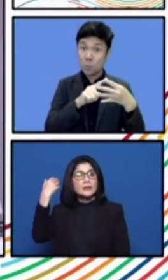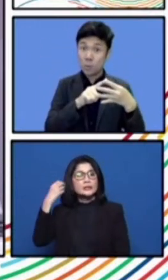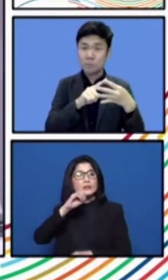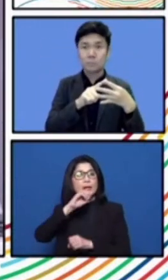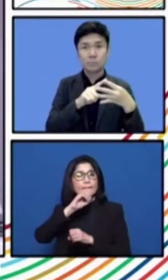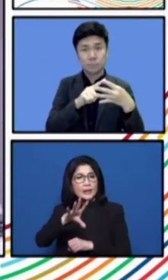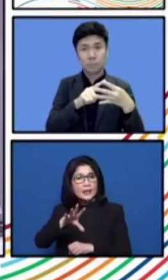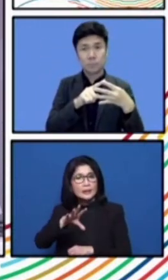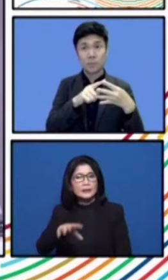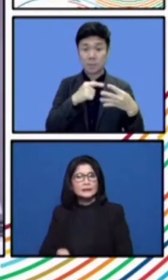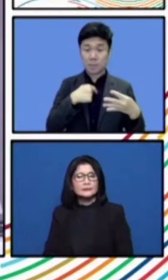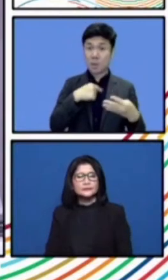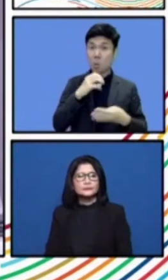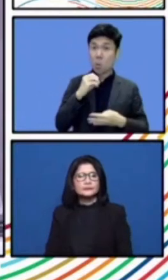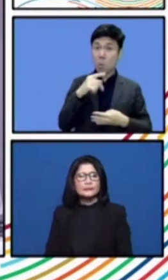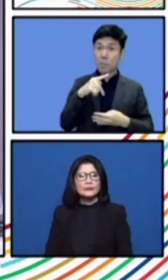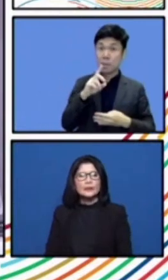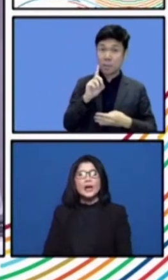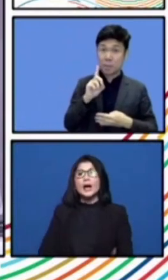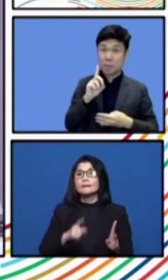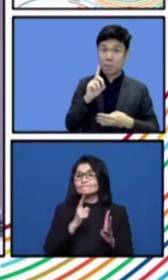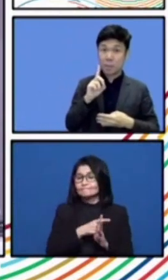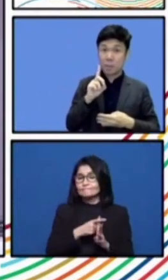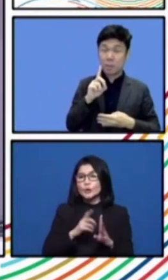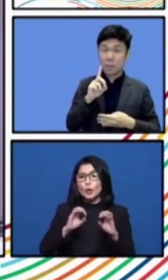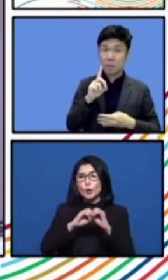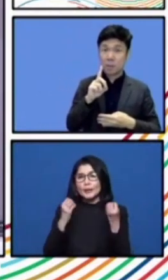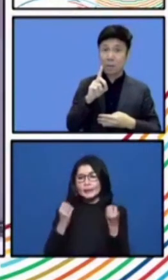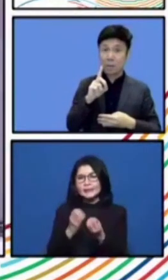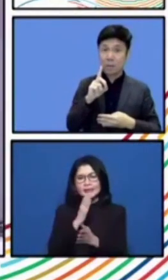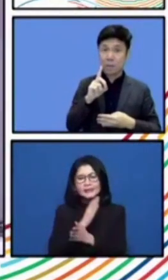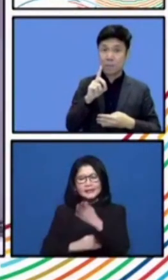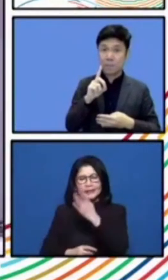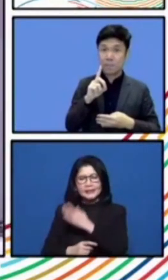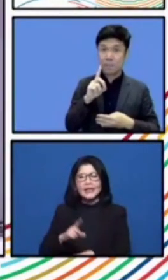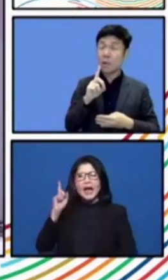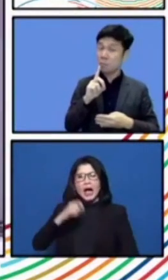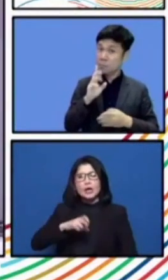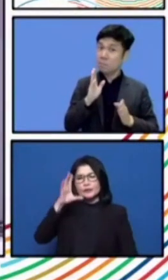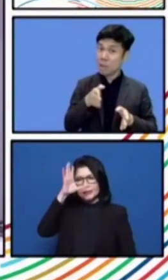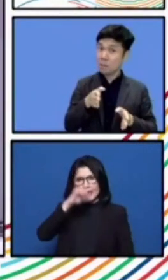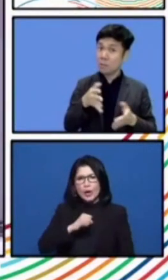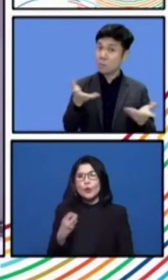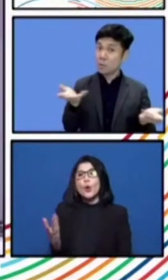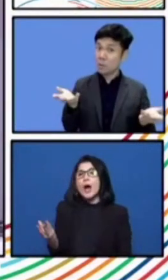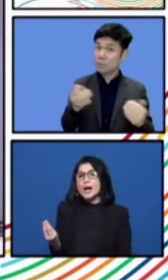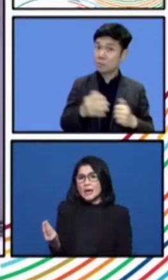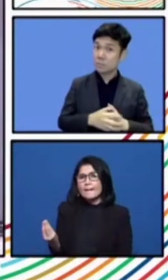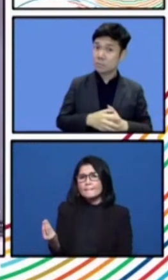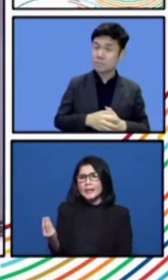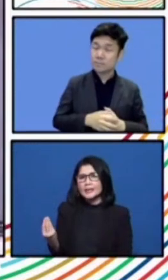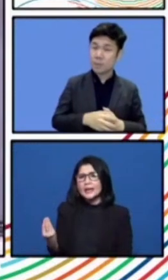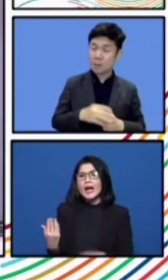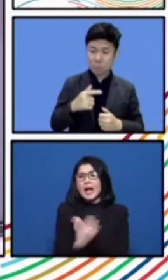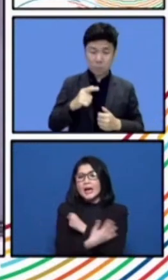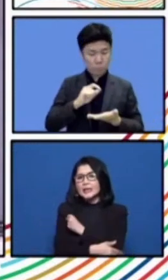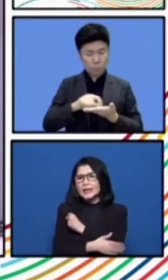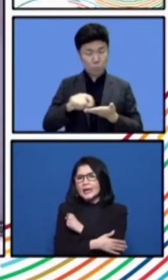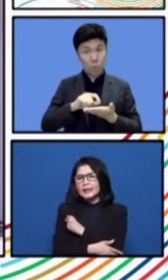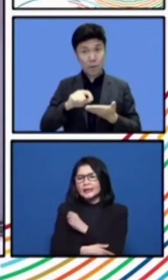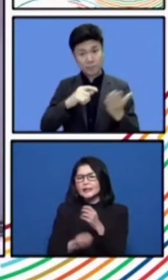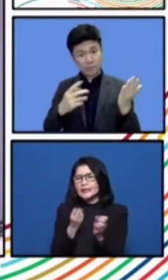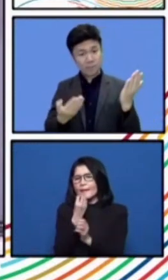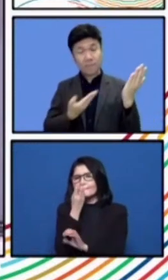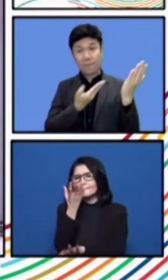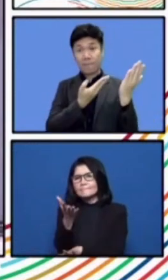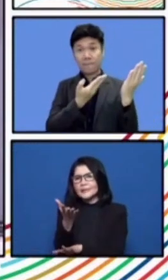disability we need to find out when our country is presenting our vnr the Western the volunteers of reviews